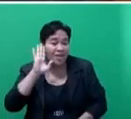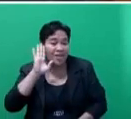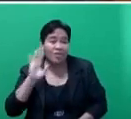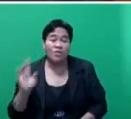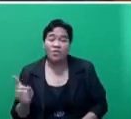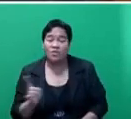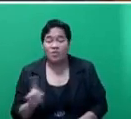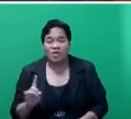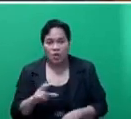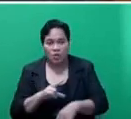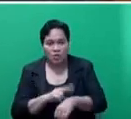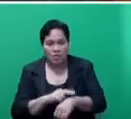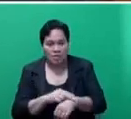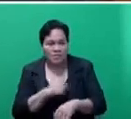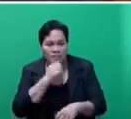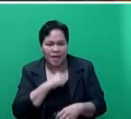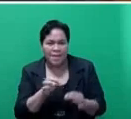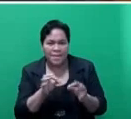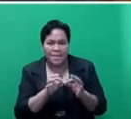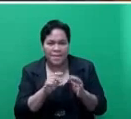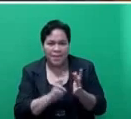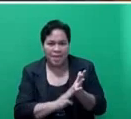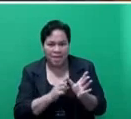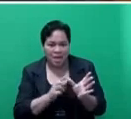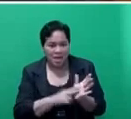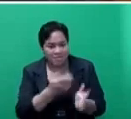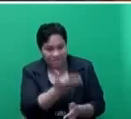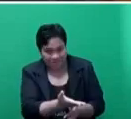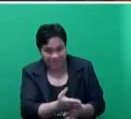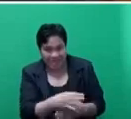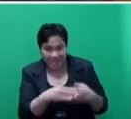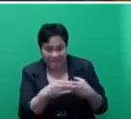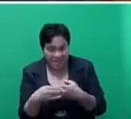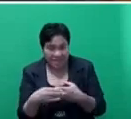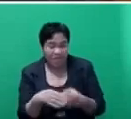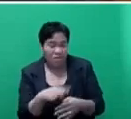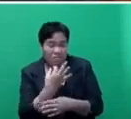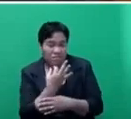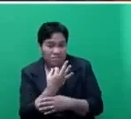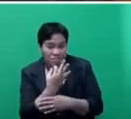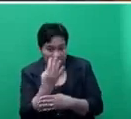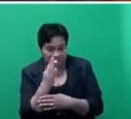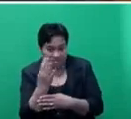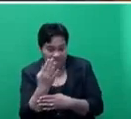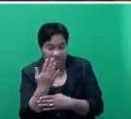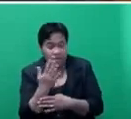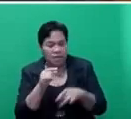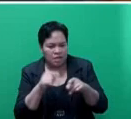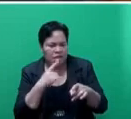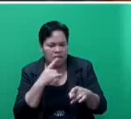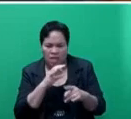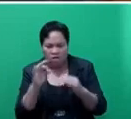Dr. Biman Prasad about how unfair the system today in